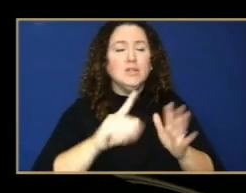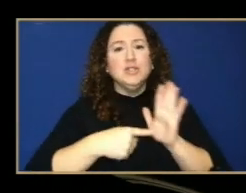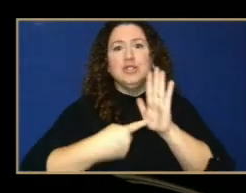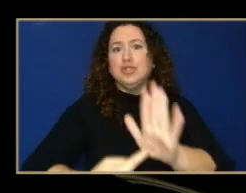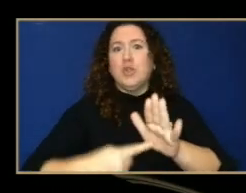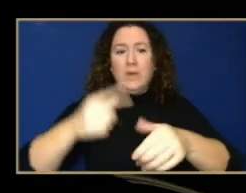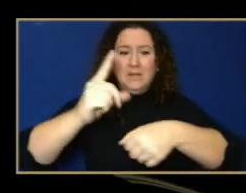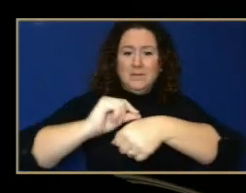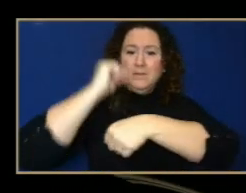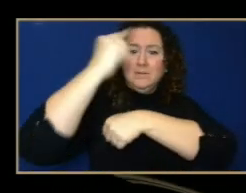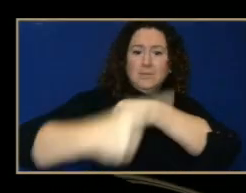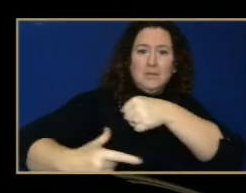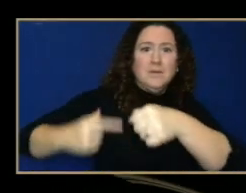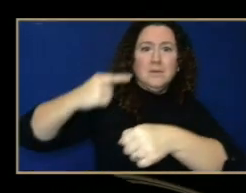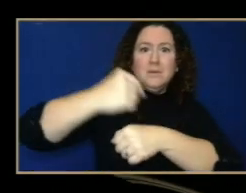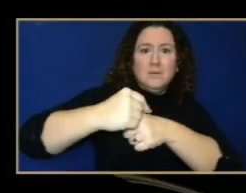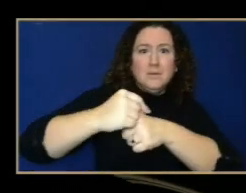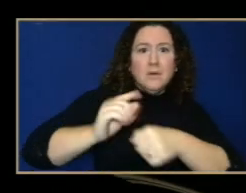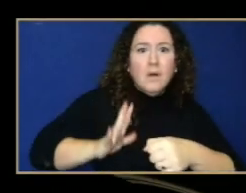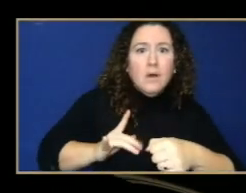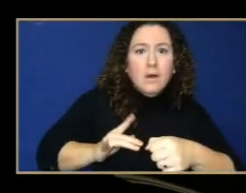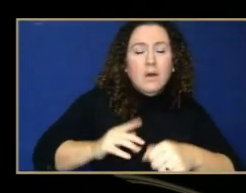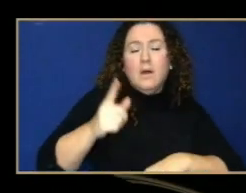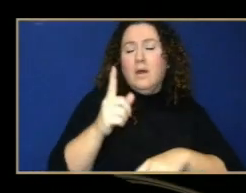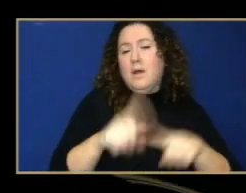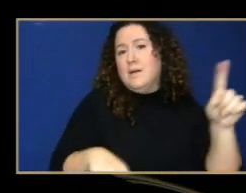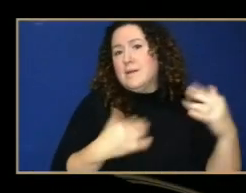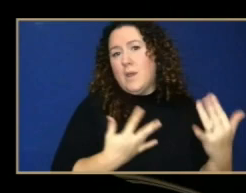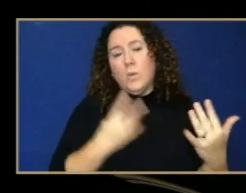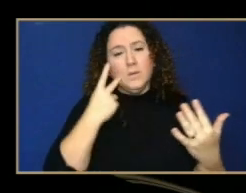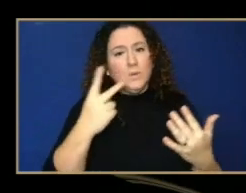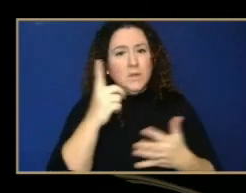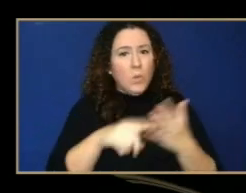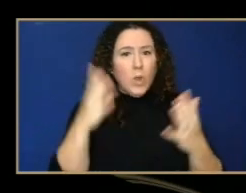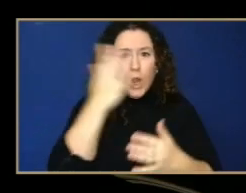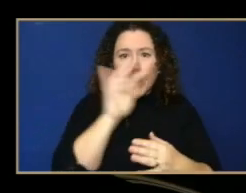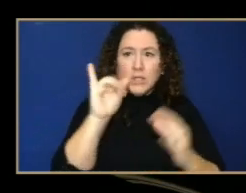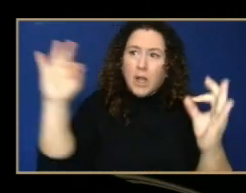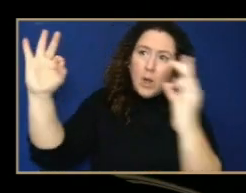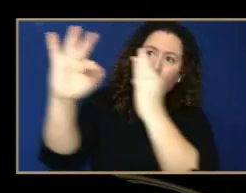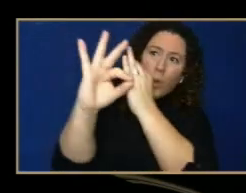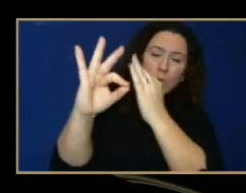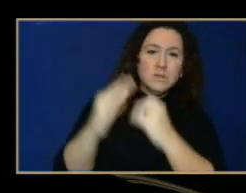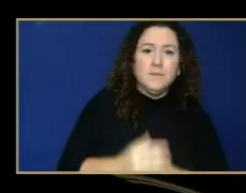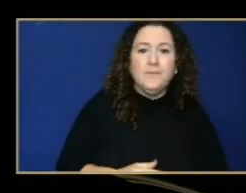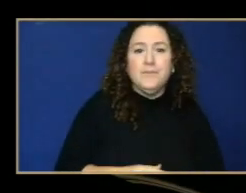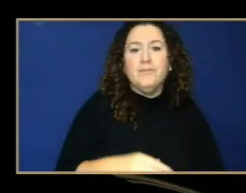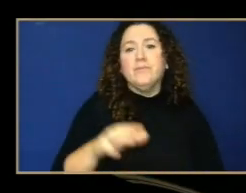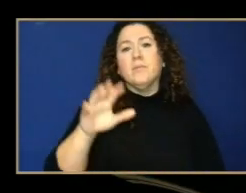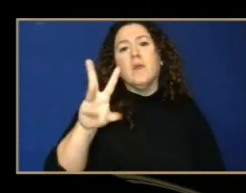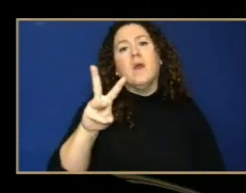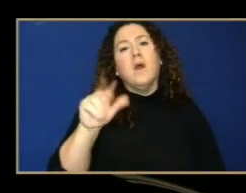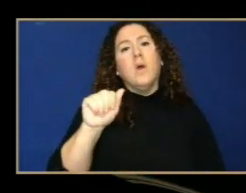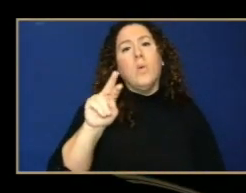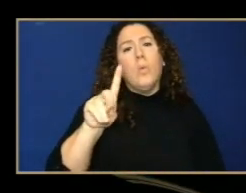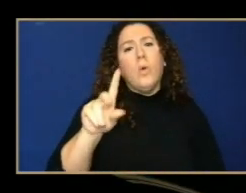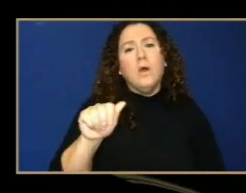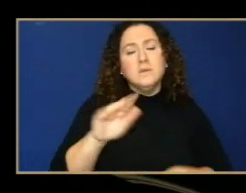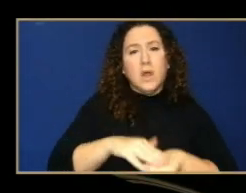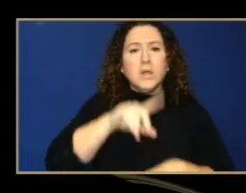together. And we have Wanda on Twitter who wants to know, should we be looking high or low in the sky to see the conjunction?